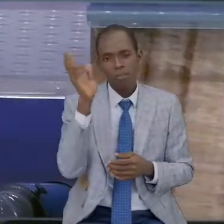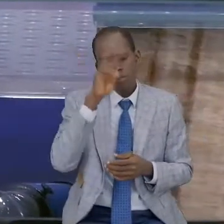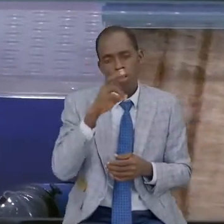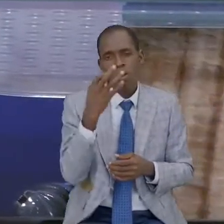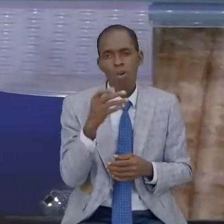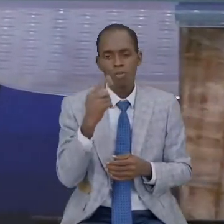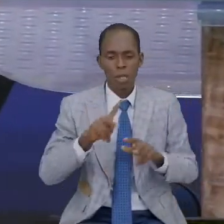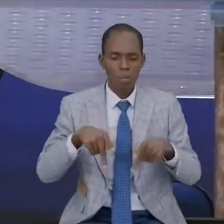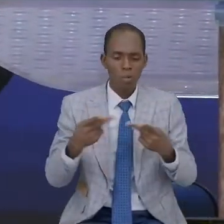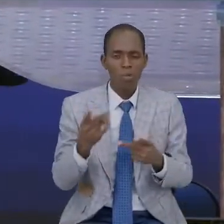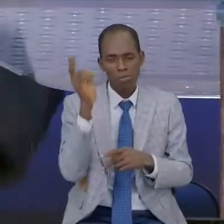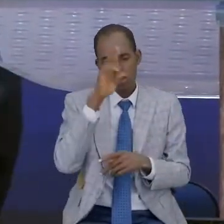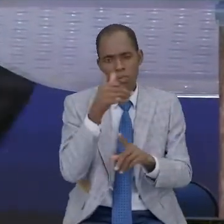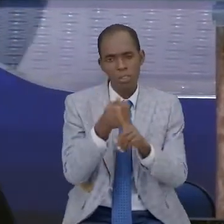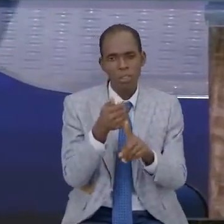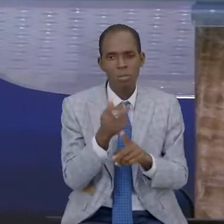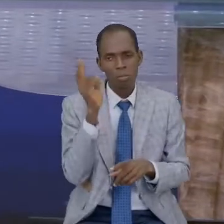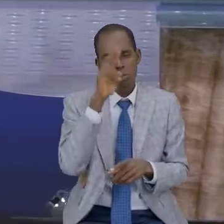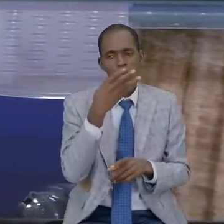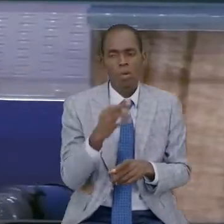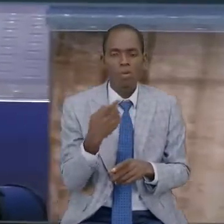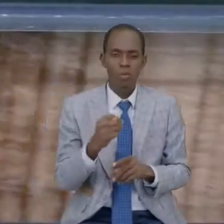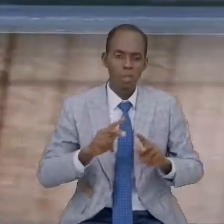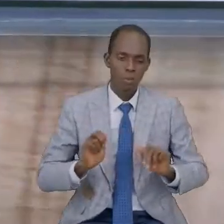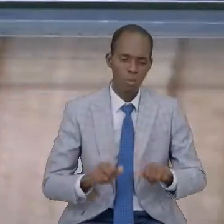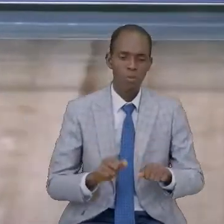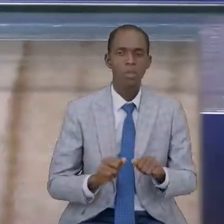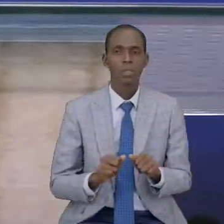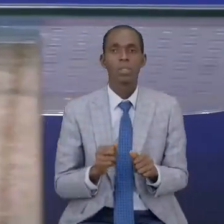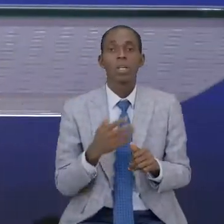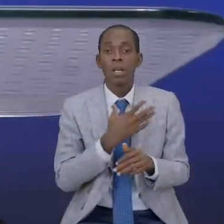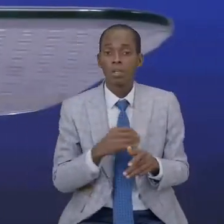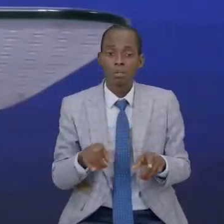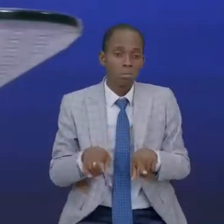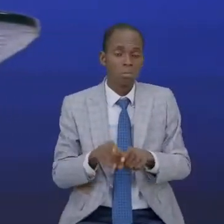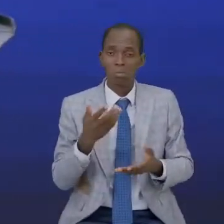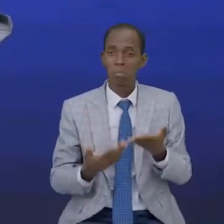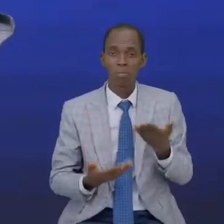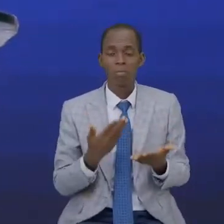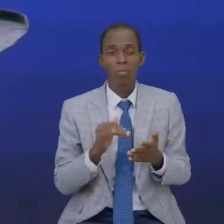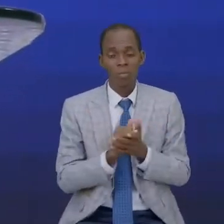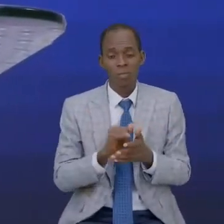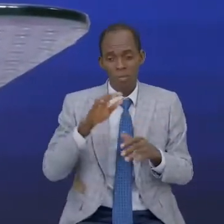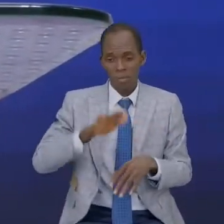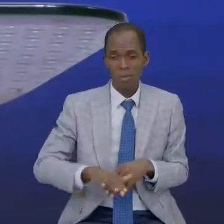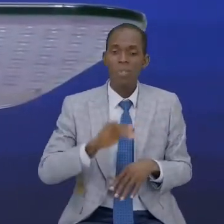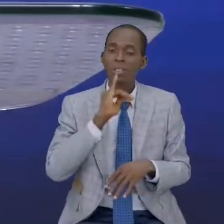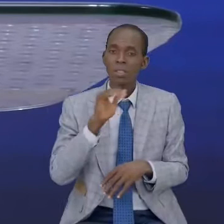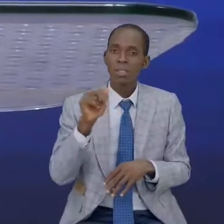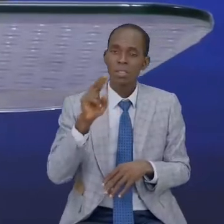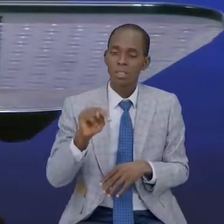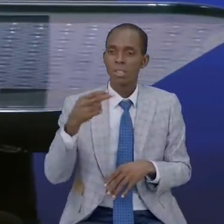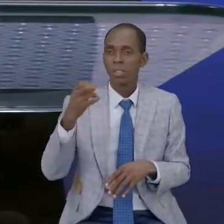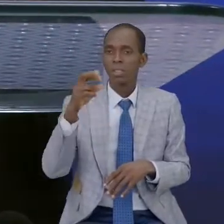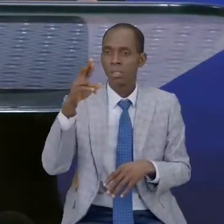provision, ignorant of himself, ignorant of his possibilities, it says that even though he's an heir, as long as he's a